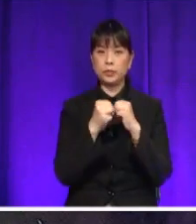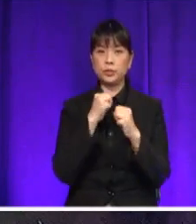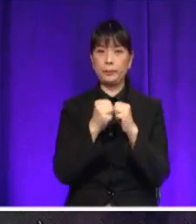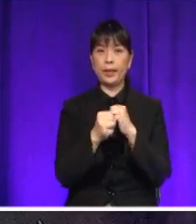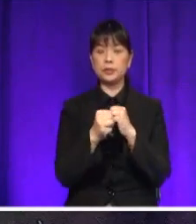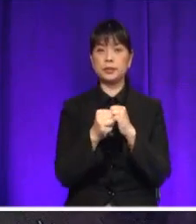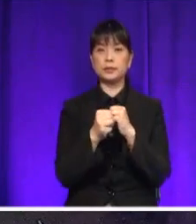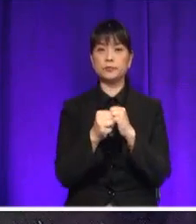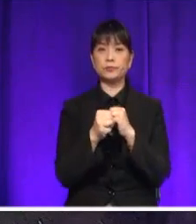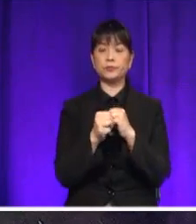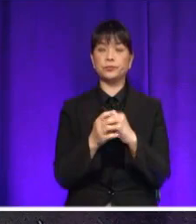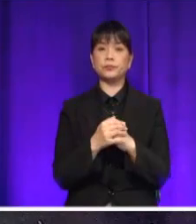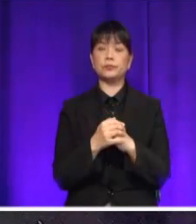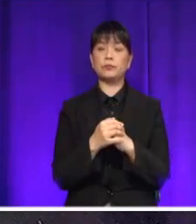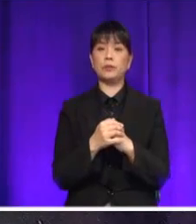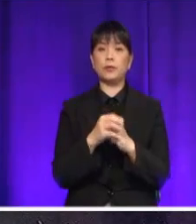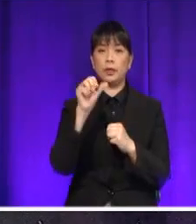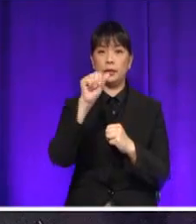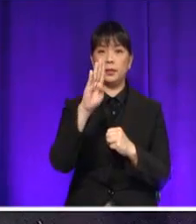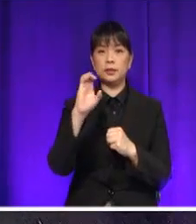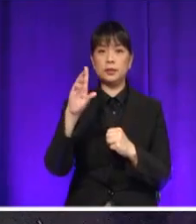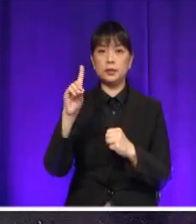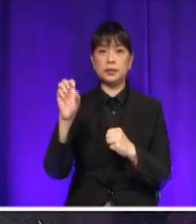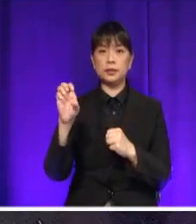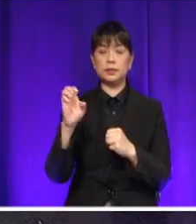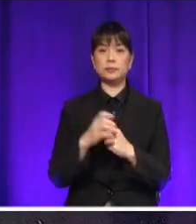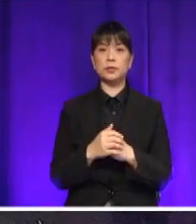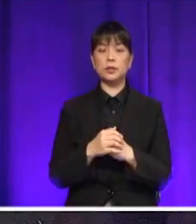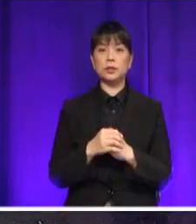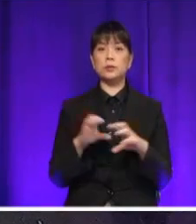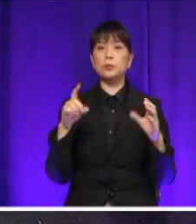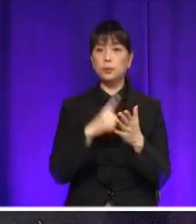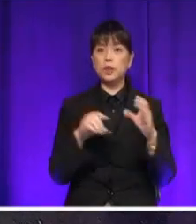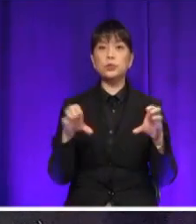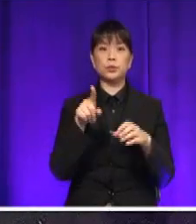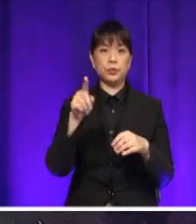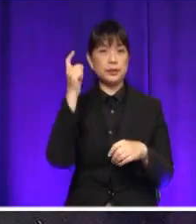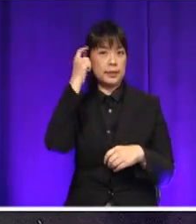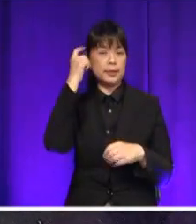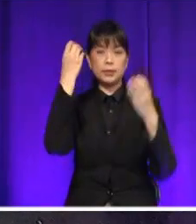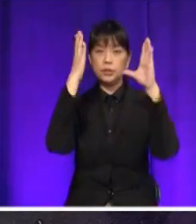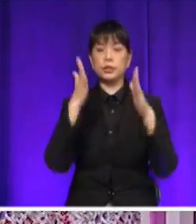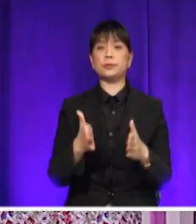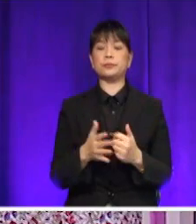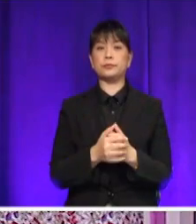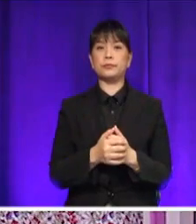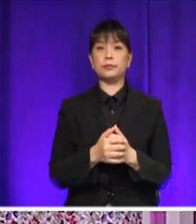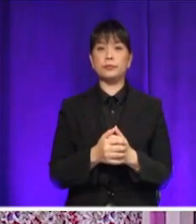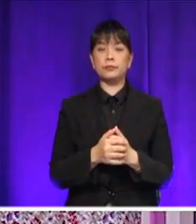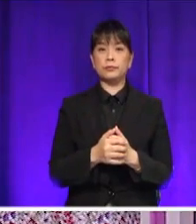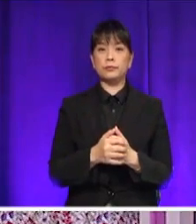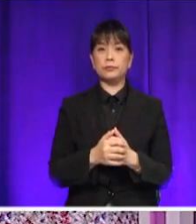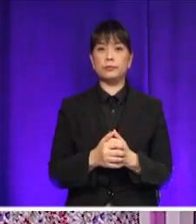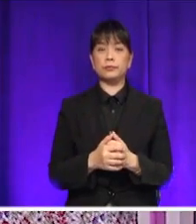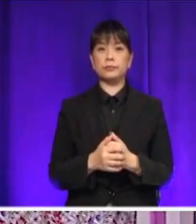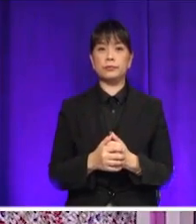the role A, B, C, D, E? What do you think, teacher? I'm pretty sure they are able to. These are